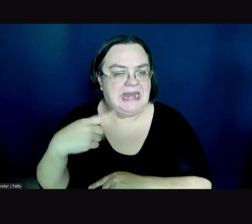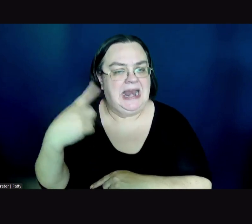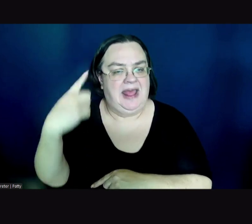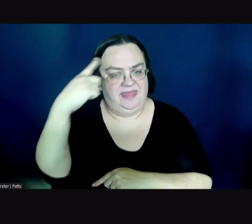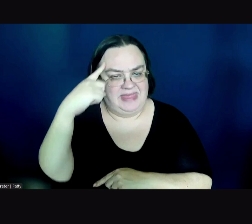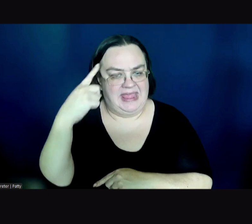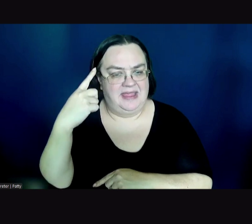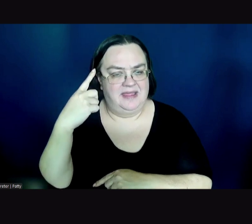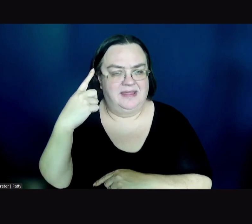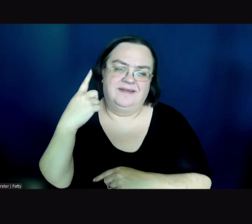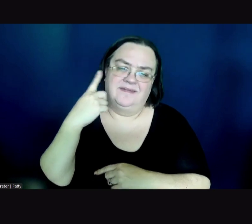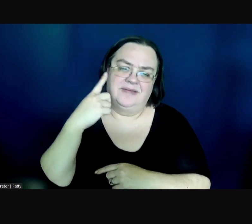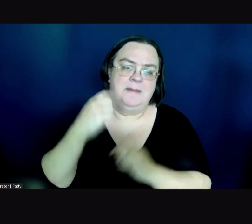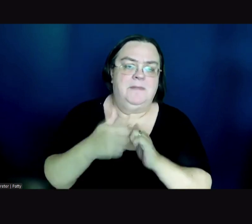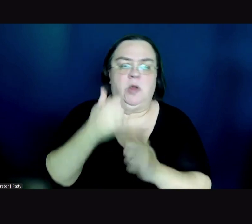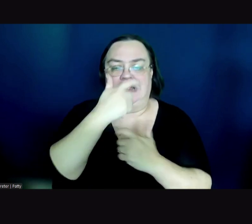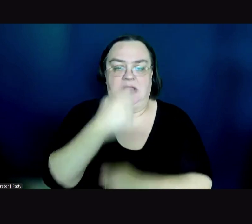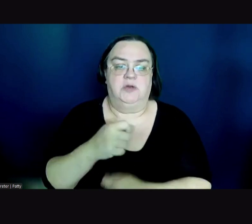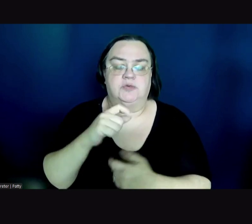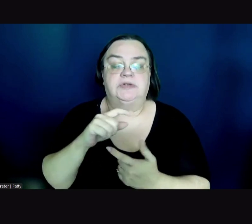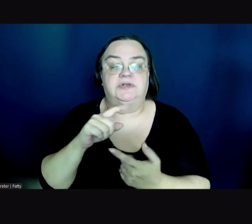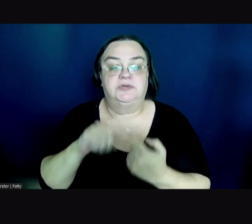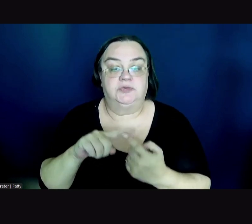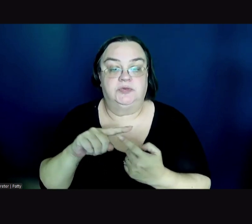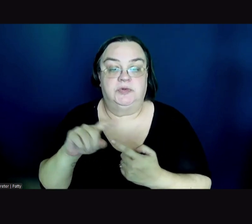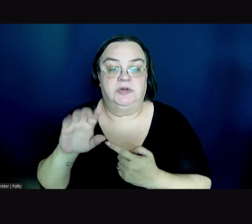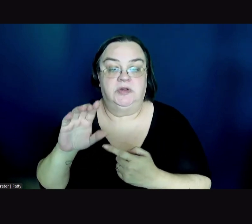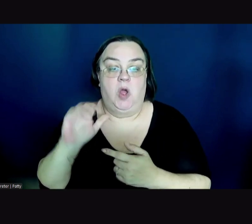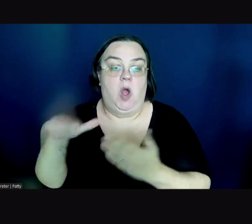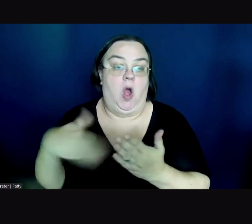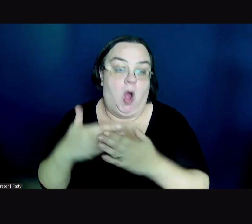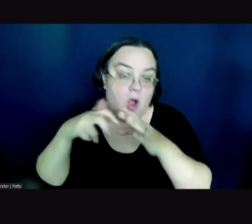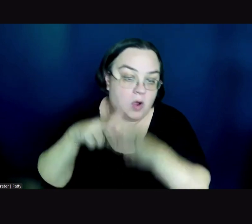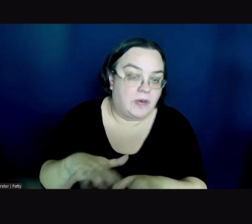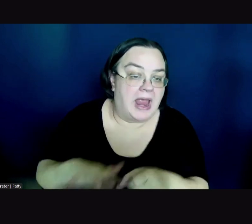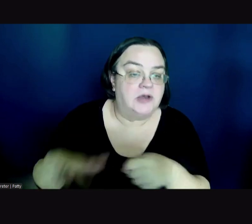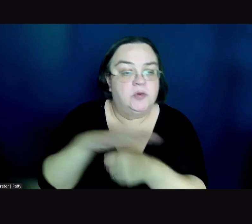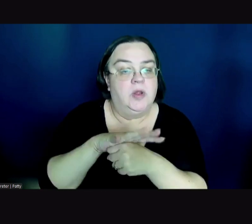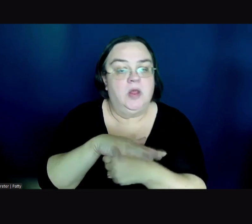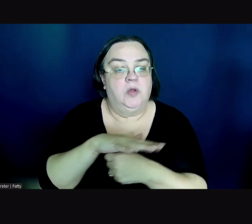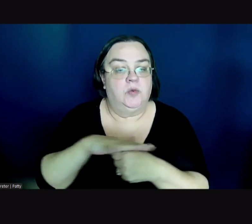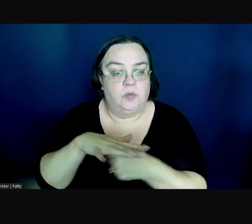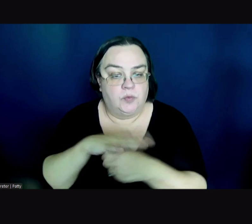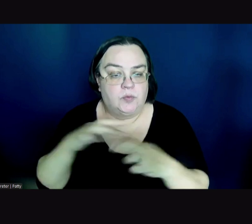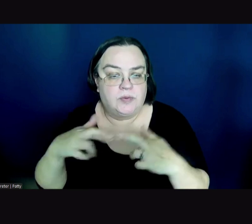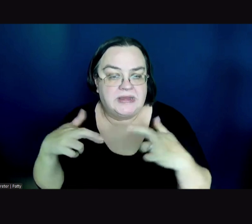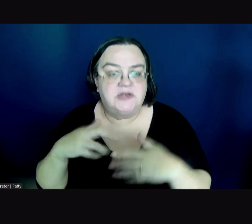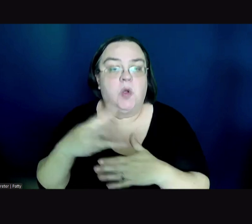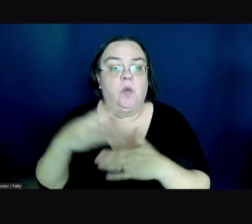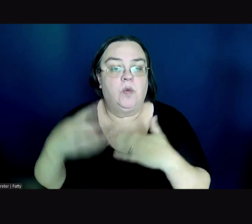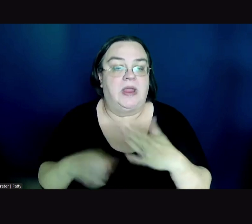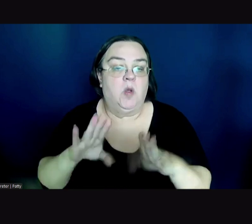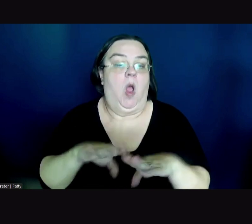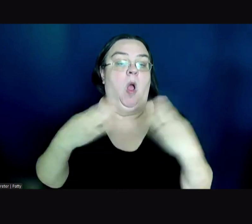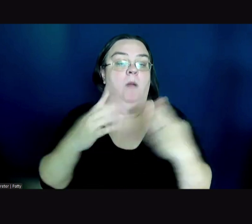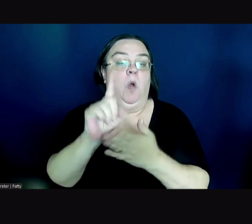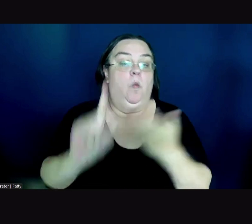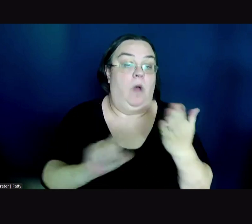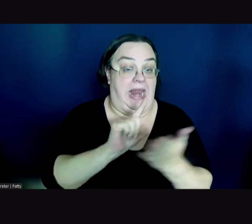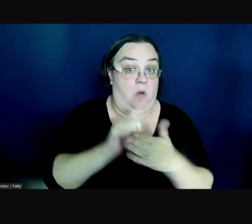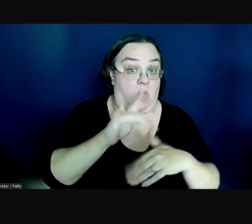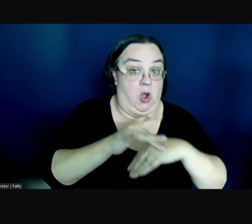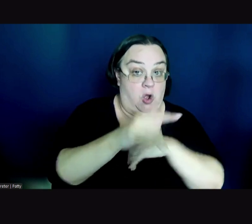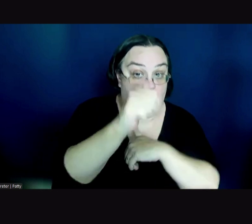most interest to all riders across the region. Weekends, we are going to open 1 hour earlier and close 1 hour later on the